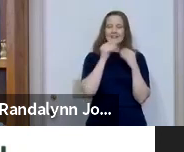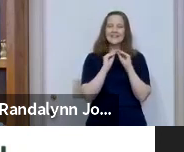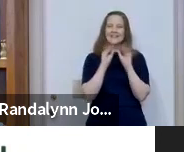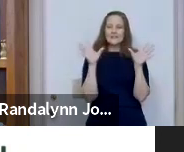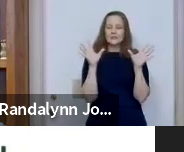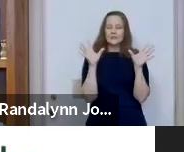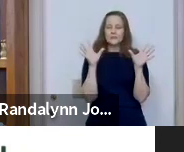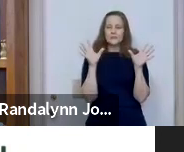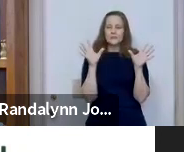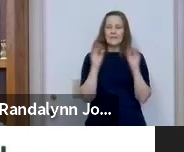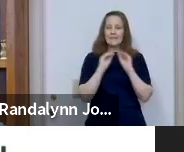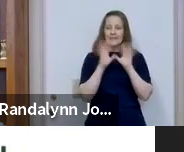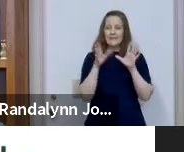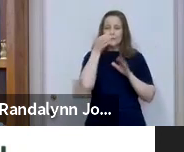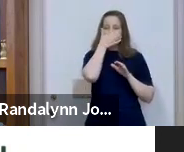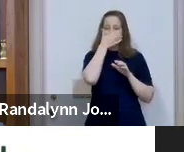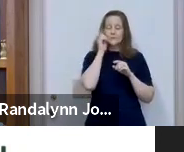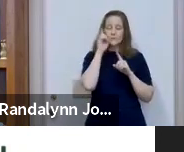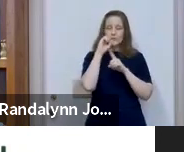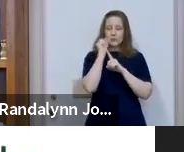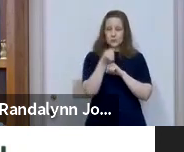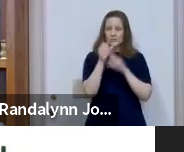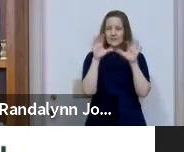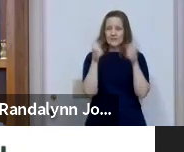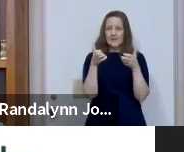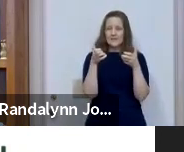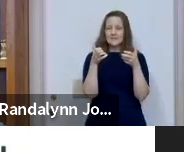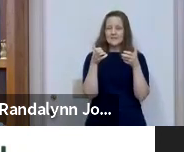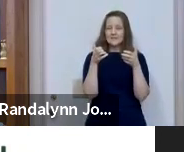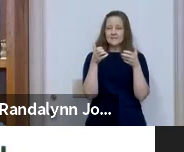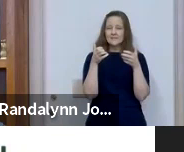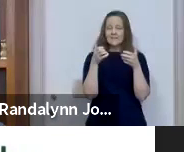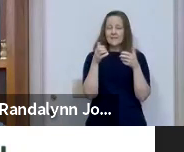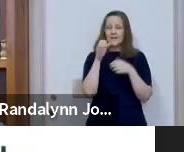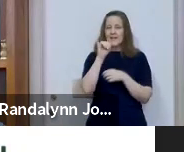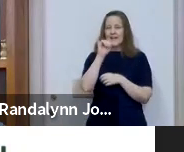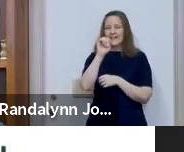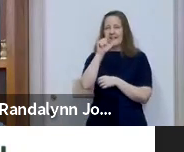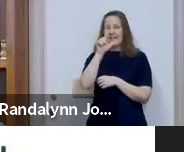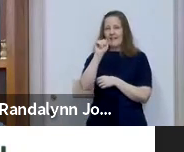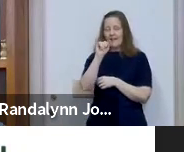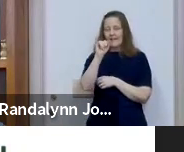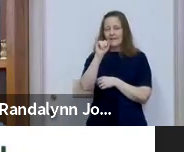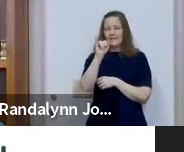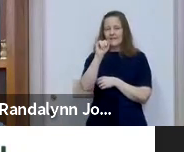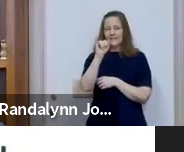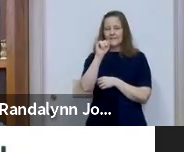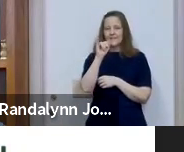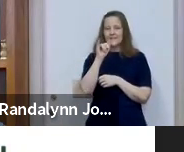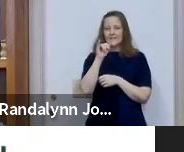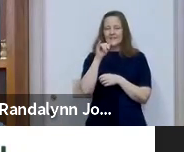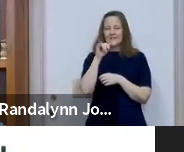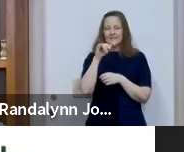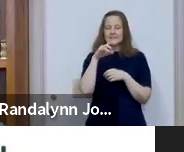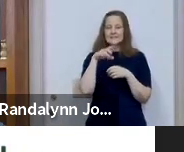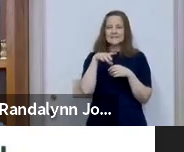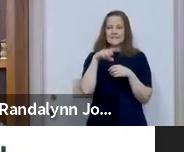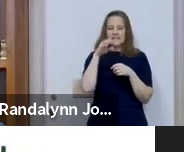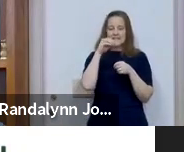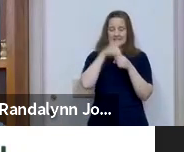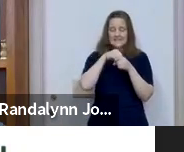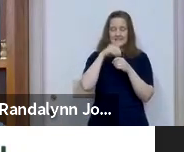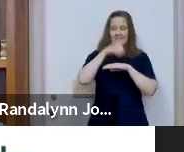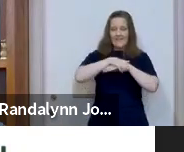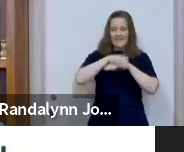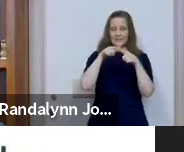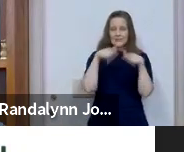well. Clear masks for situations and classes such as our IELI, intensive English language classes. I'll just say it